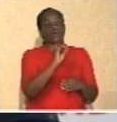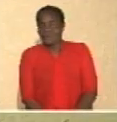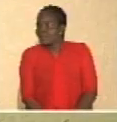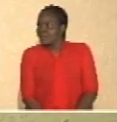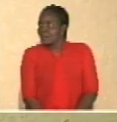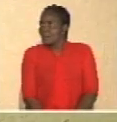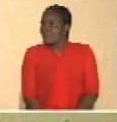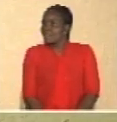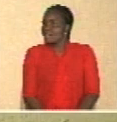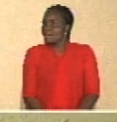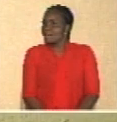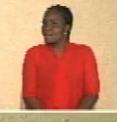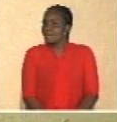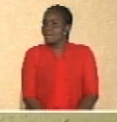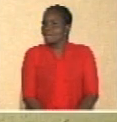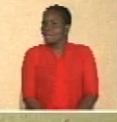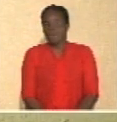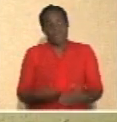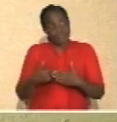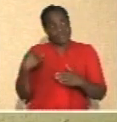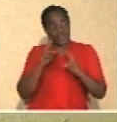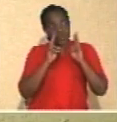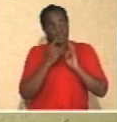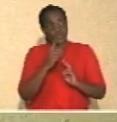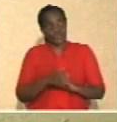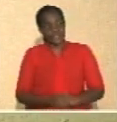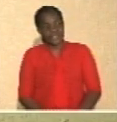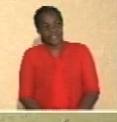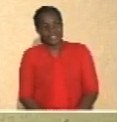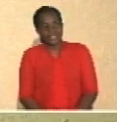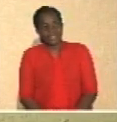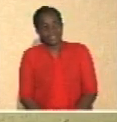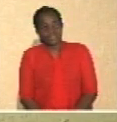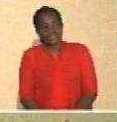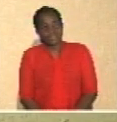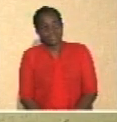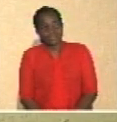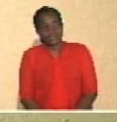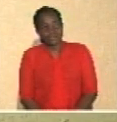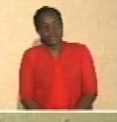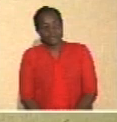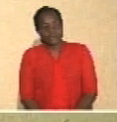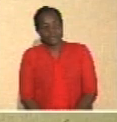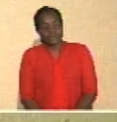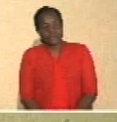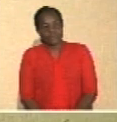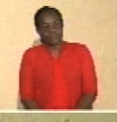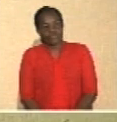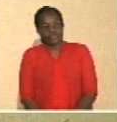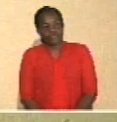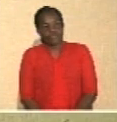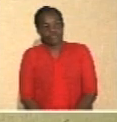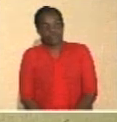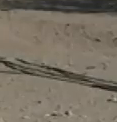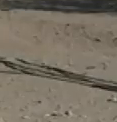it. The only way parents can protect their children is to be highly suspicious of adults that come into contact with